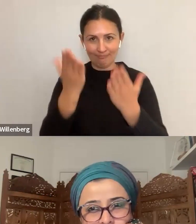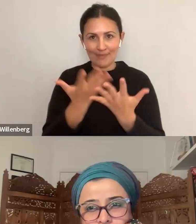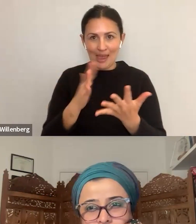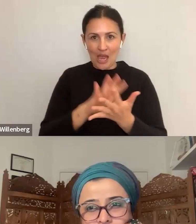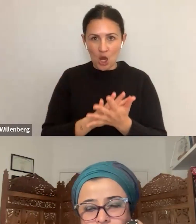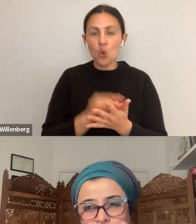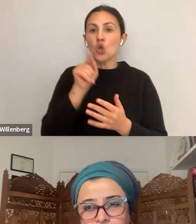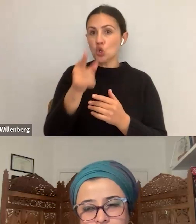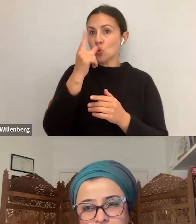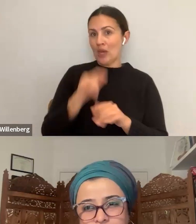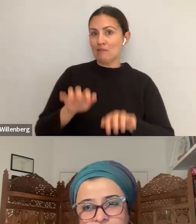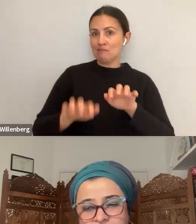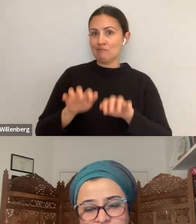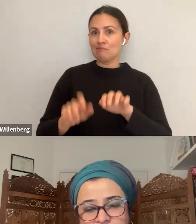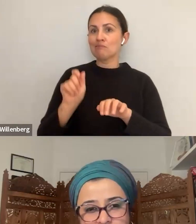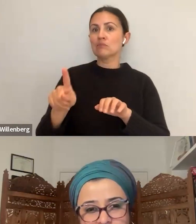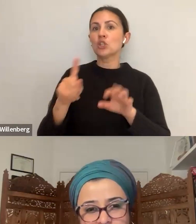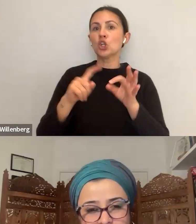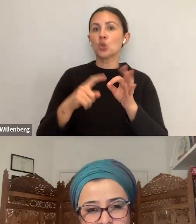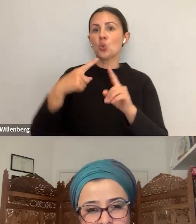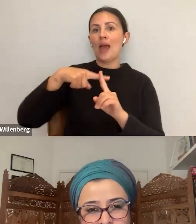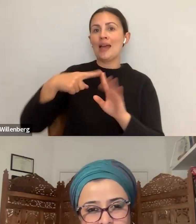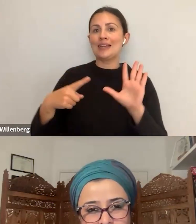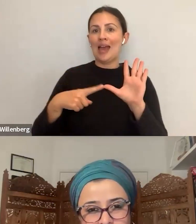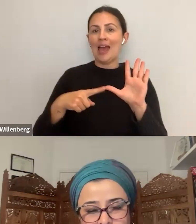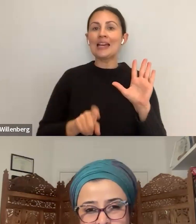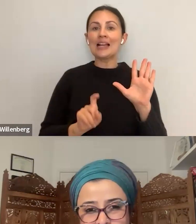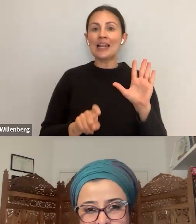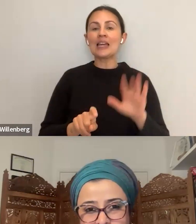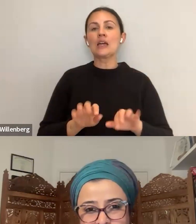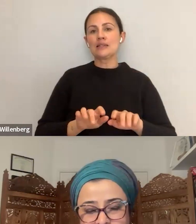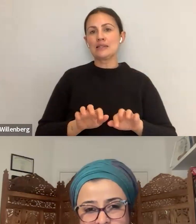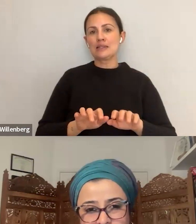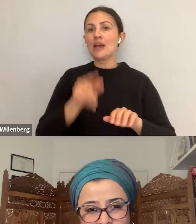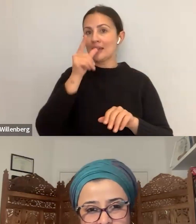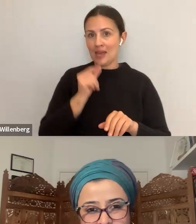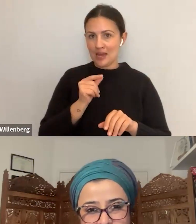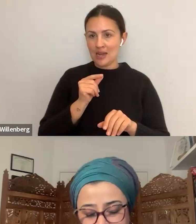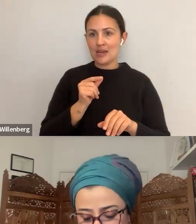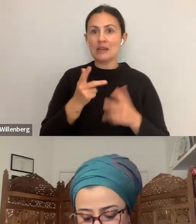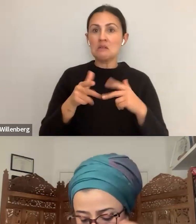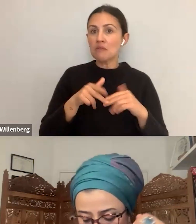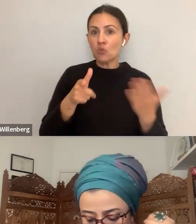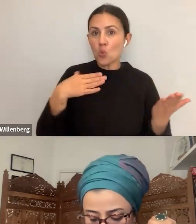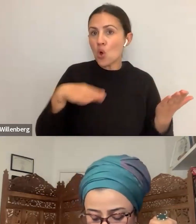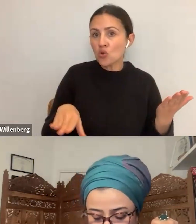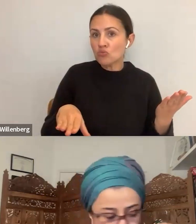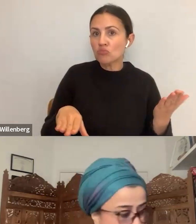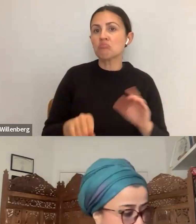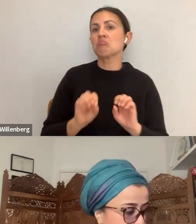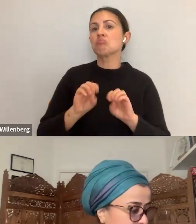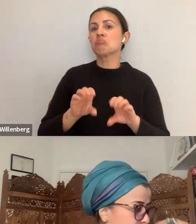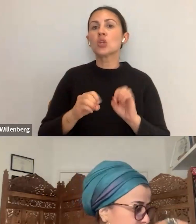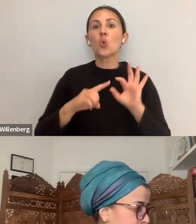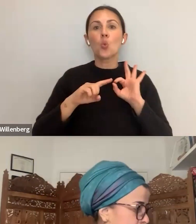by asking questions using the Q&A function at the bottom of the screen. So if possible, we might respond to some of the